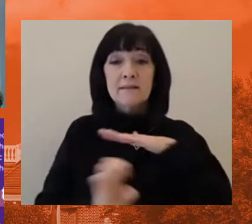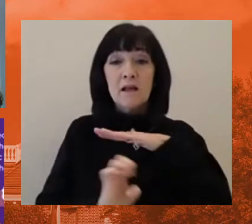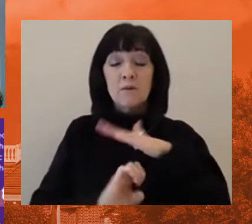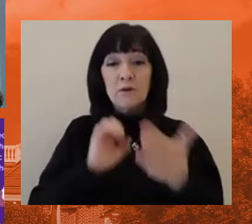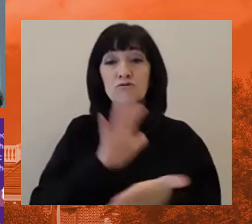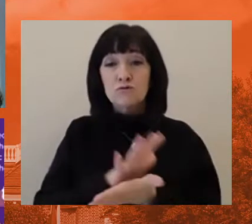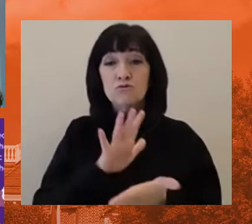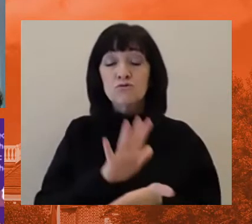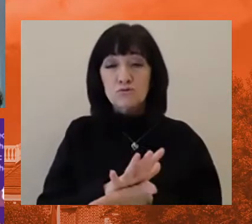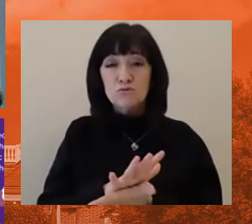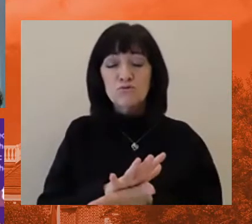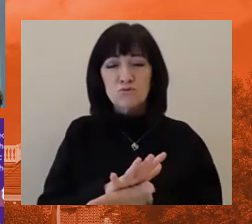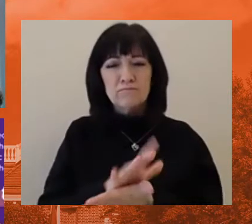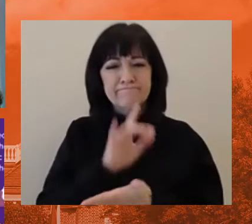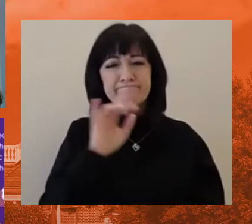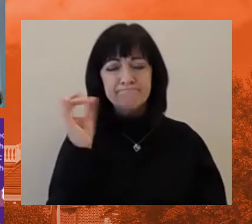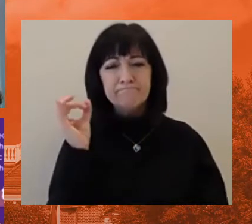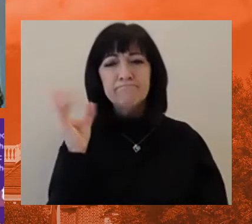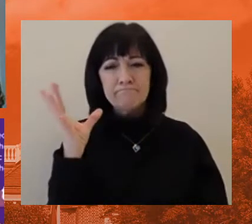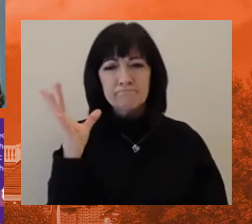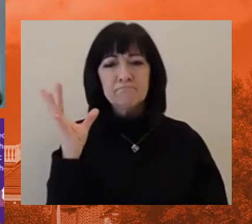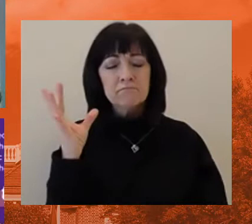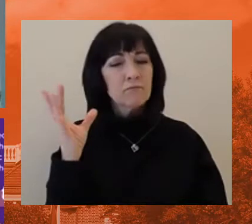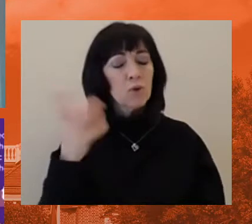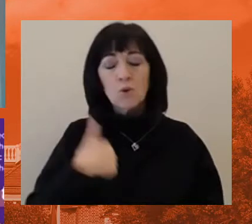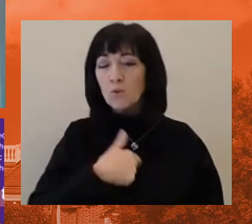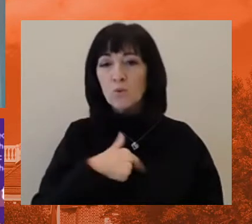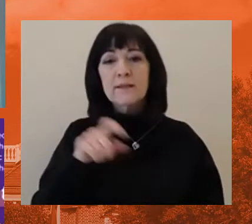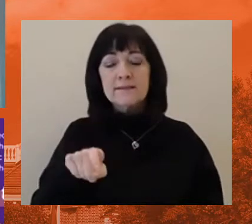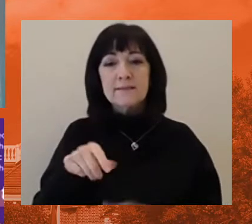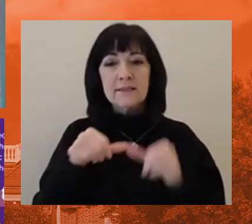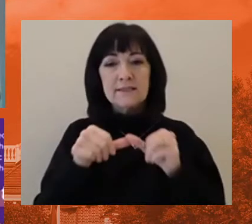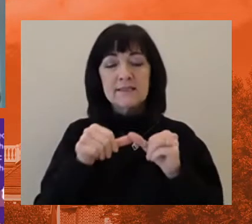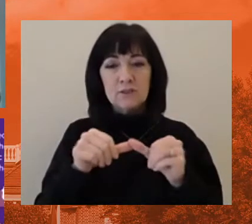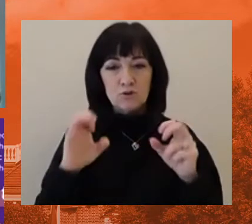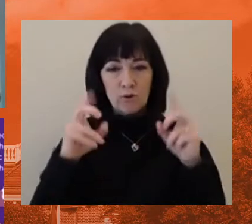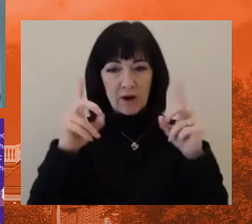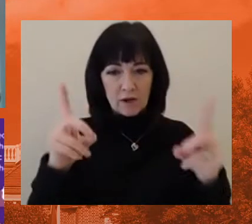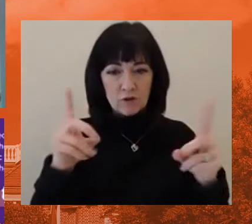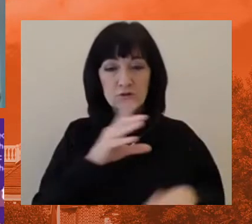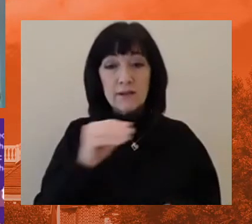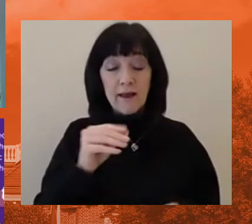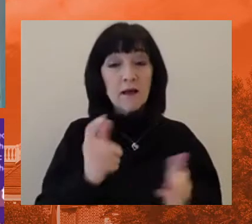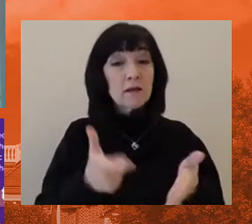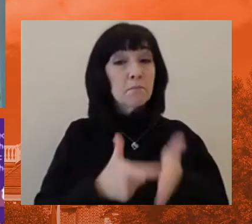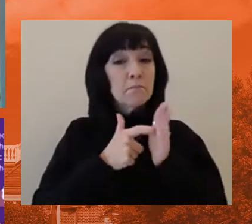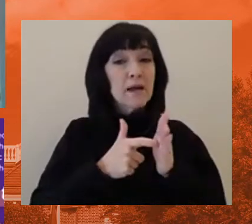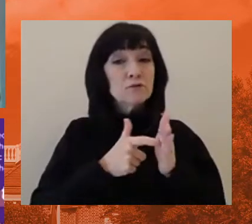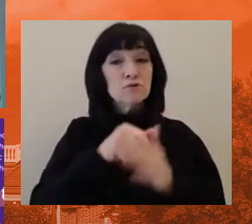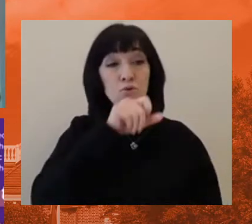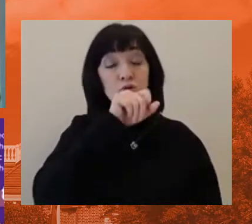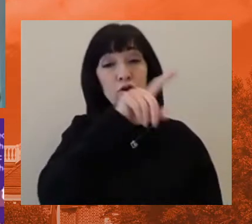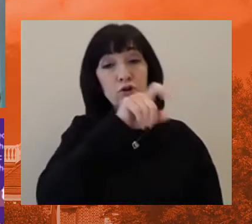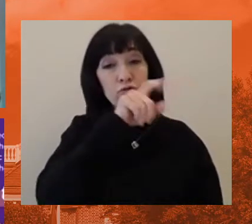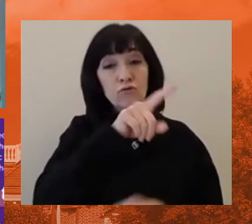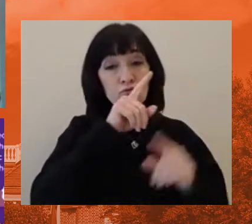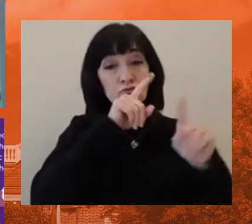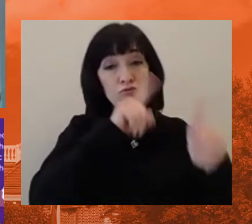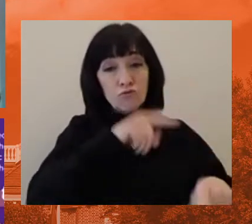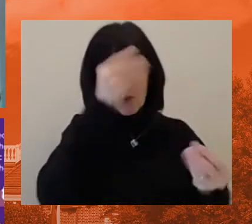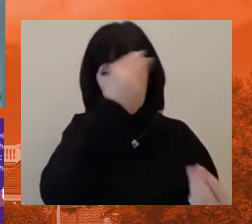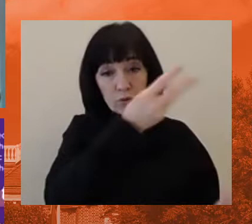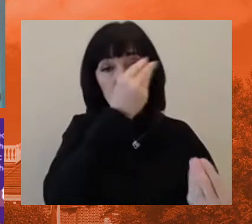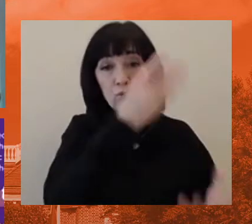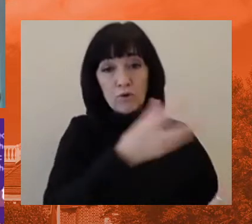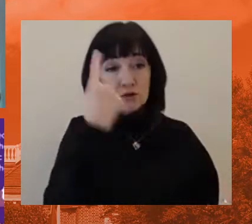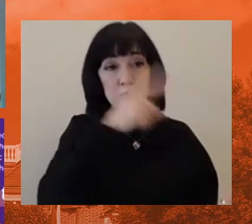We have continued educational and outreach programs for our students and mandatory reporter training for educators. We must continue